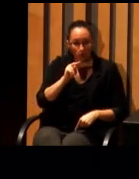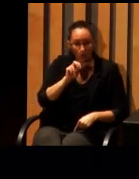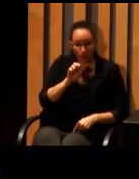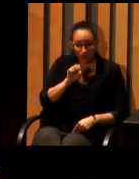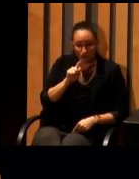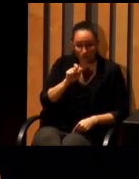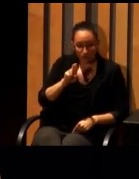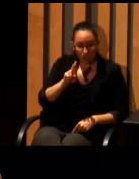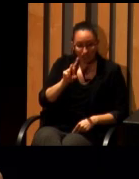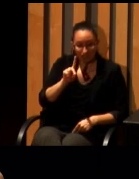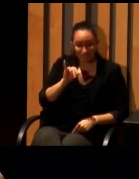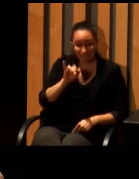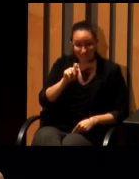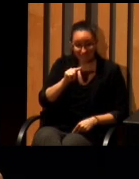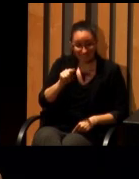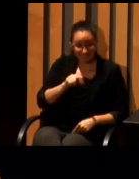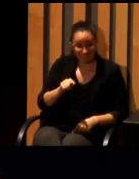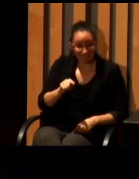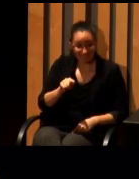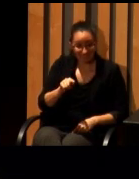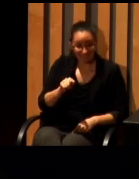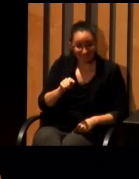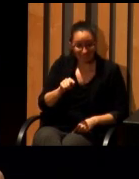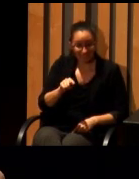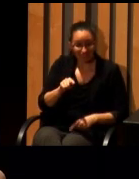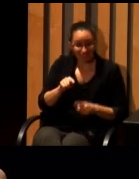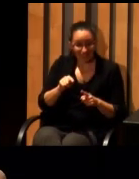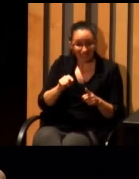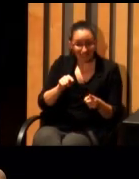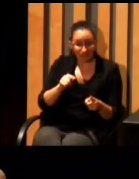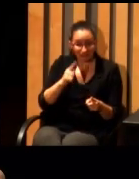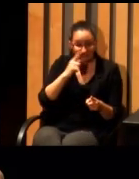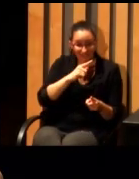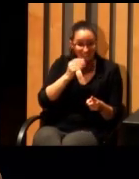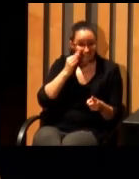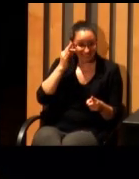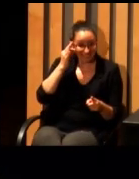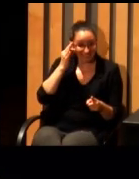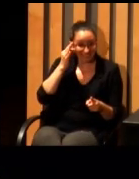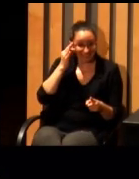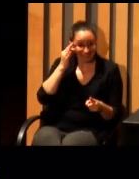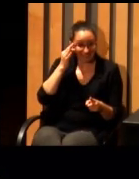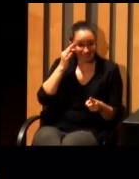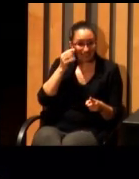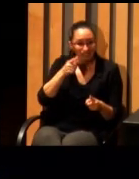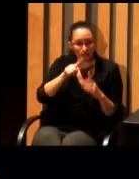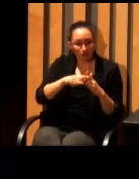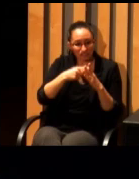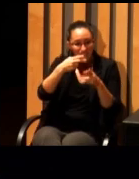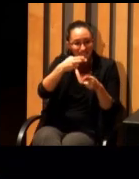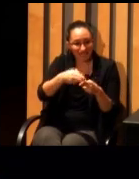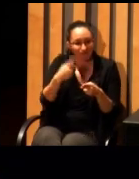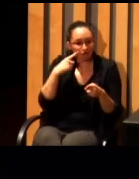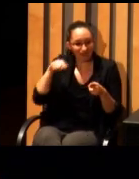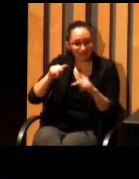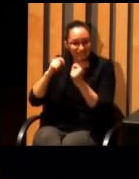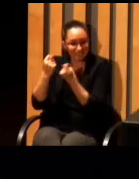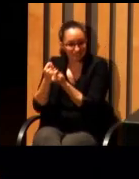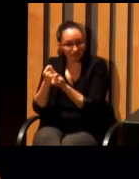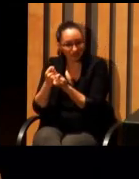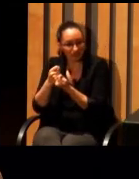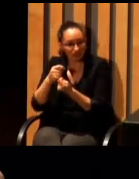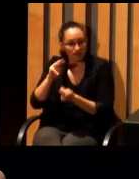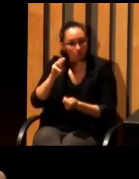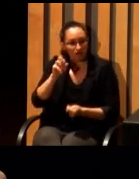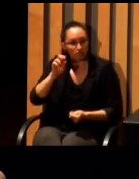first coach, was discredited to be a fake Indian. He was the person that was originally named for the team. George Preston Marshall